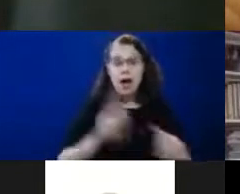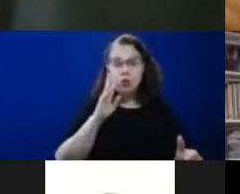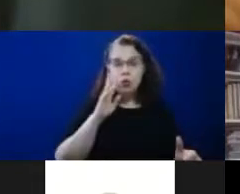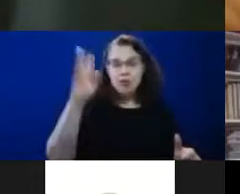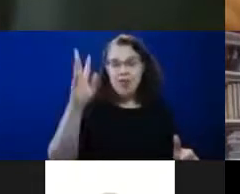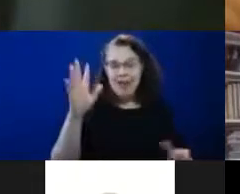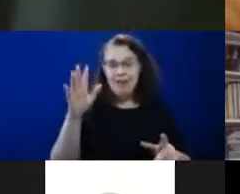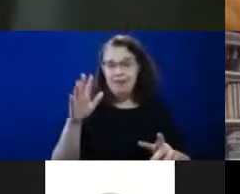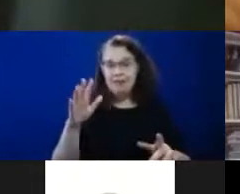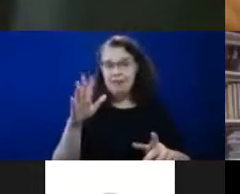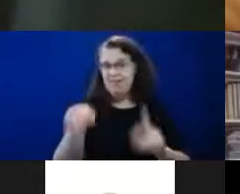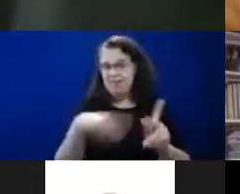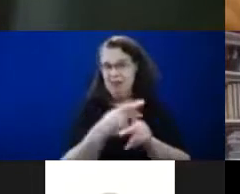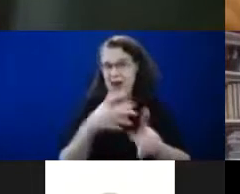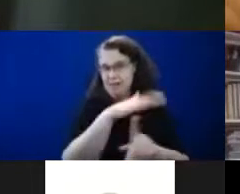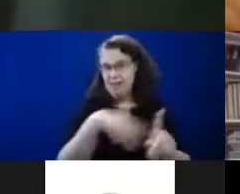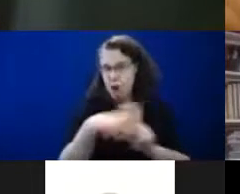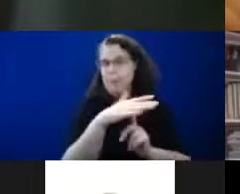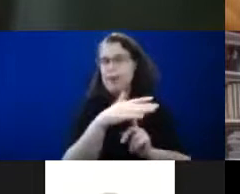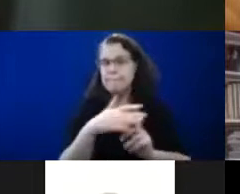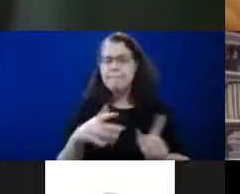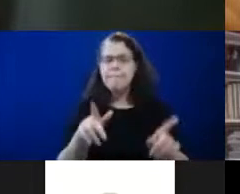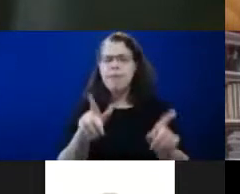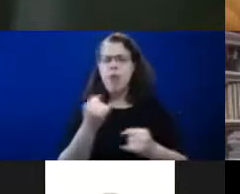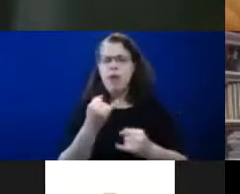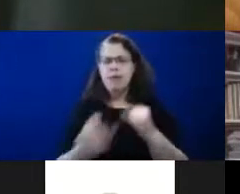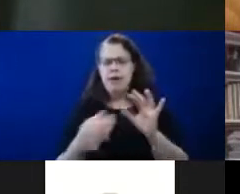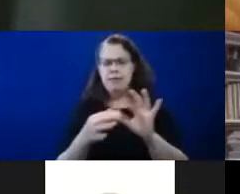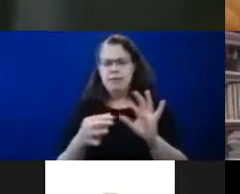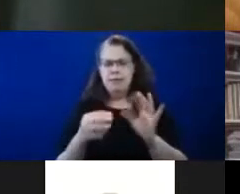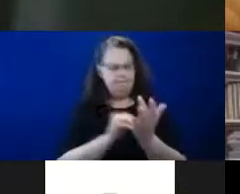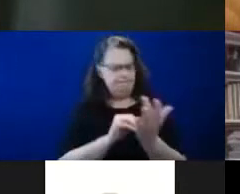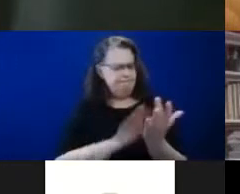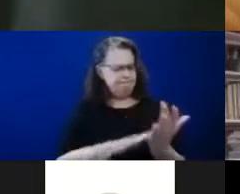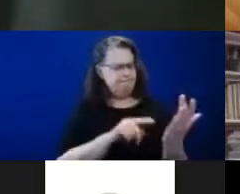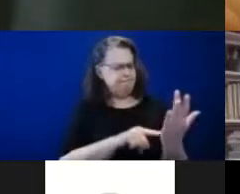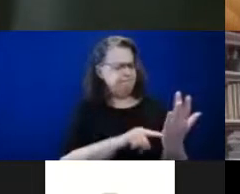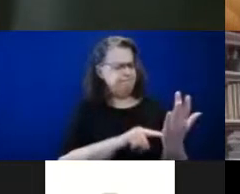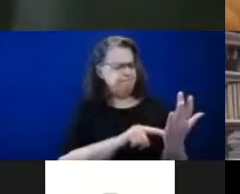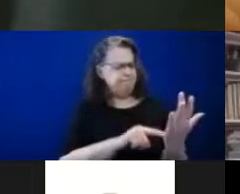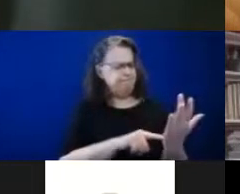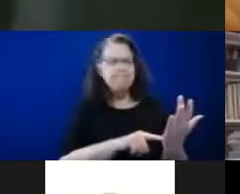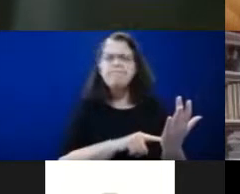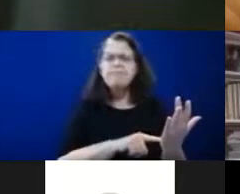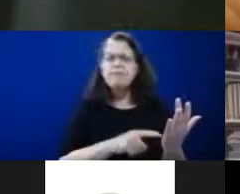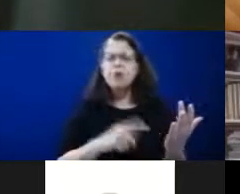environment? And just one last thing that I have a note of. One student